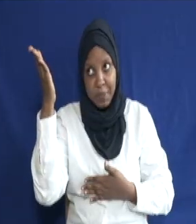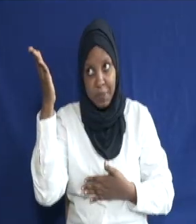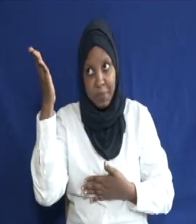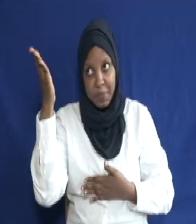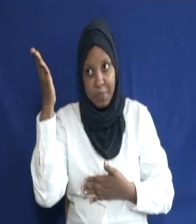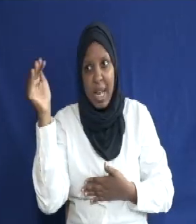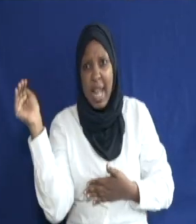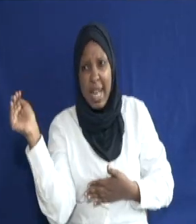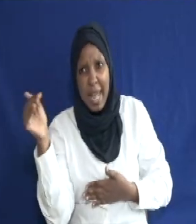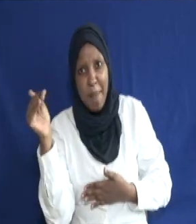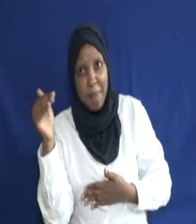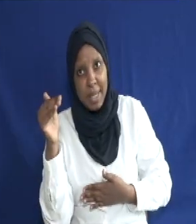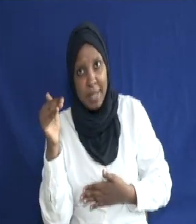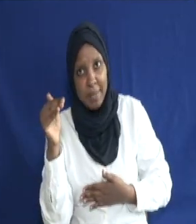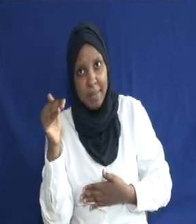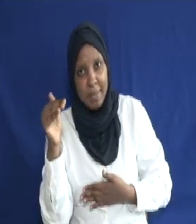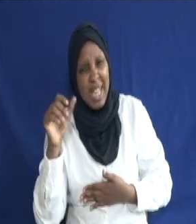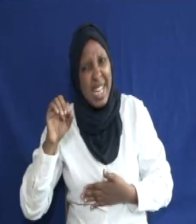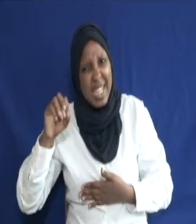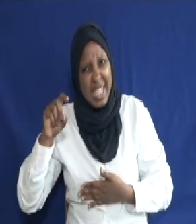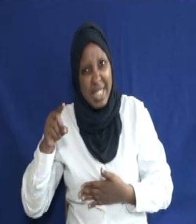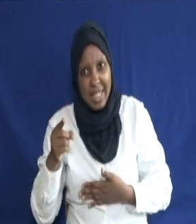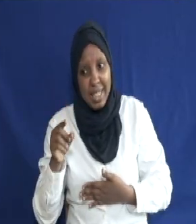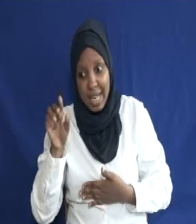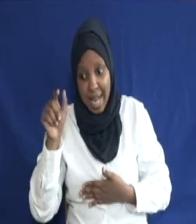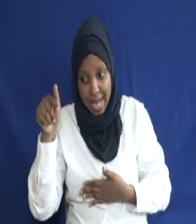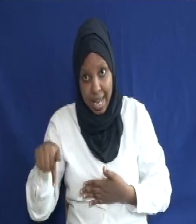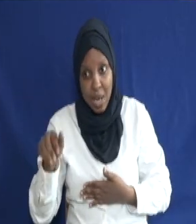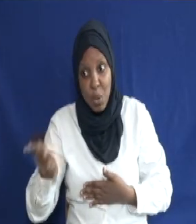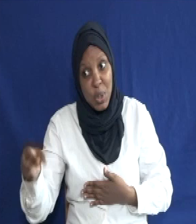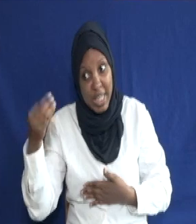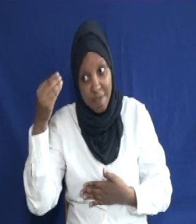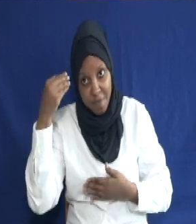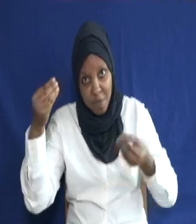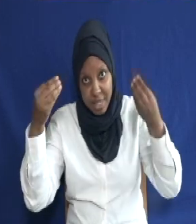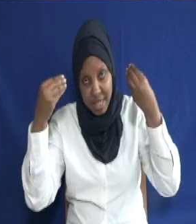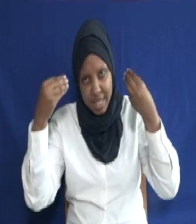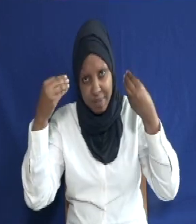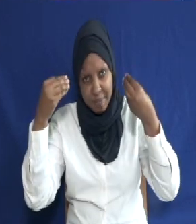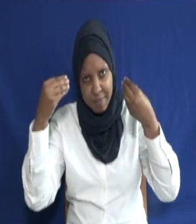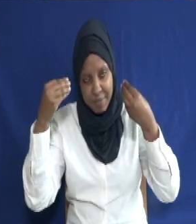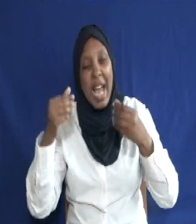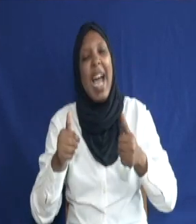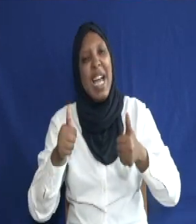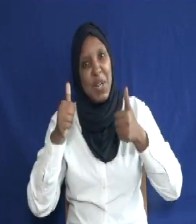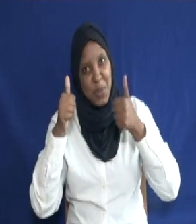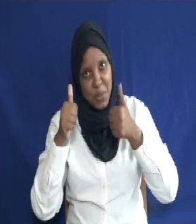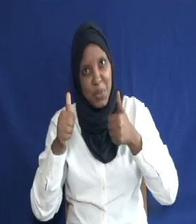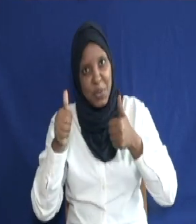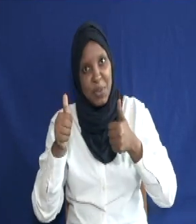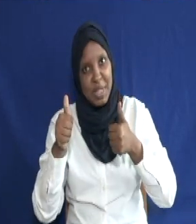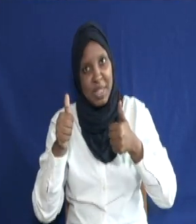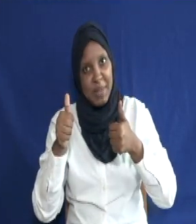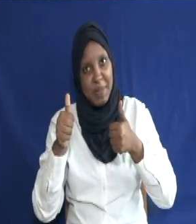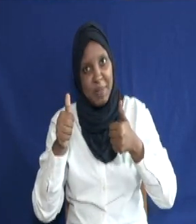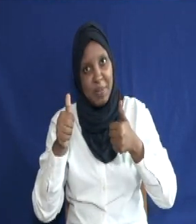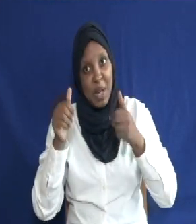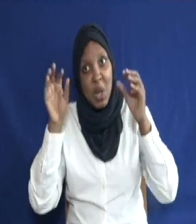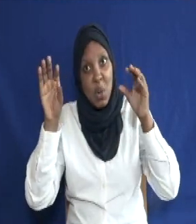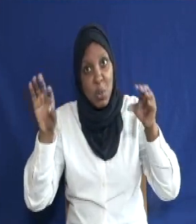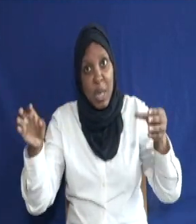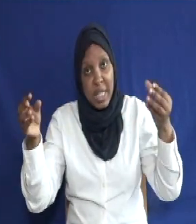Can you please tell me what we expect to learn today? Very good. We are going to learn